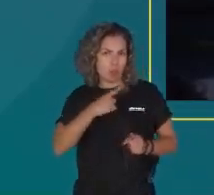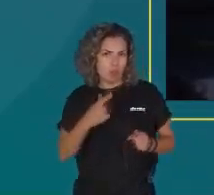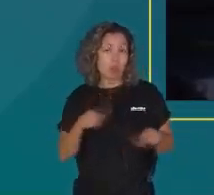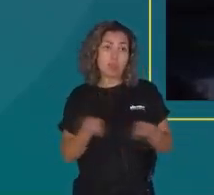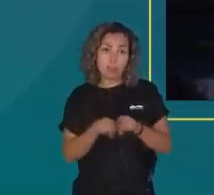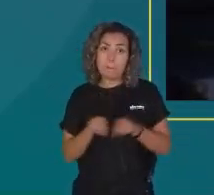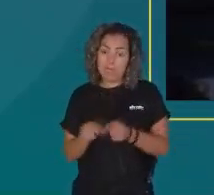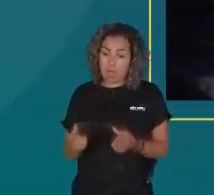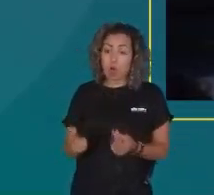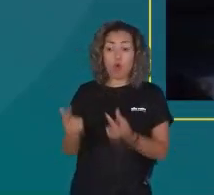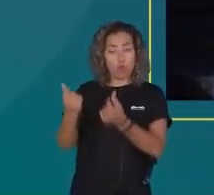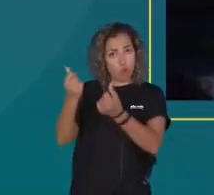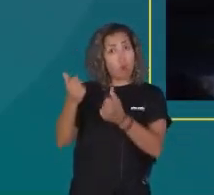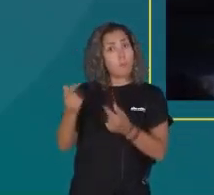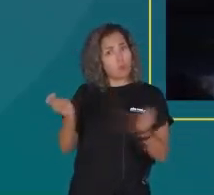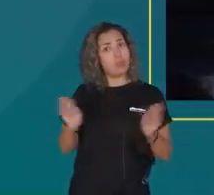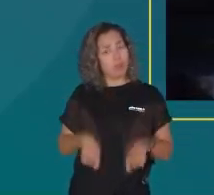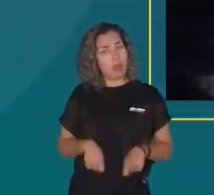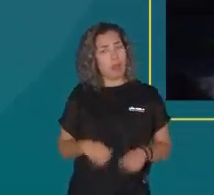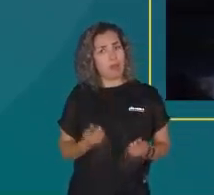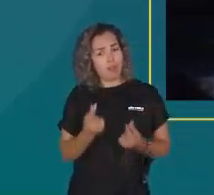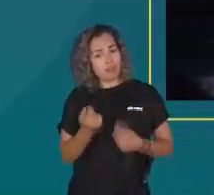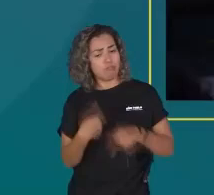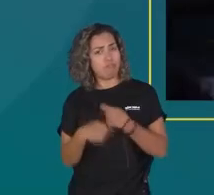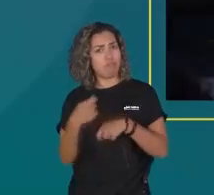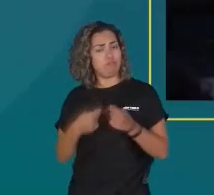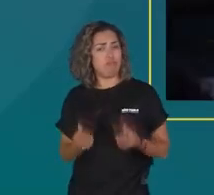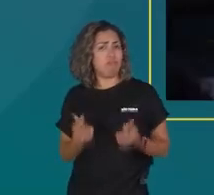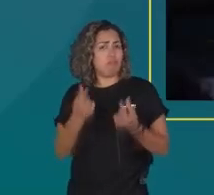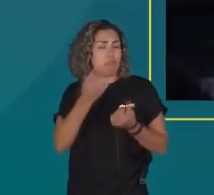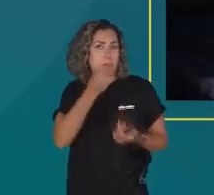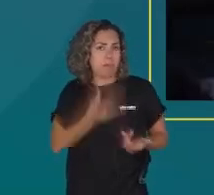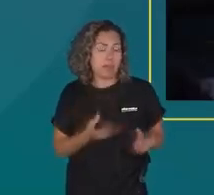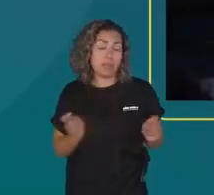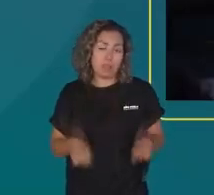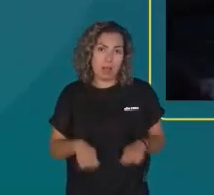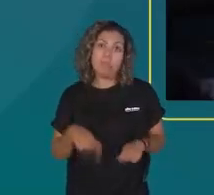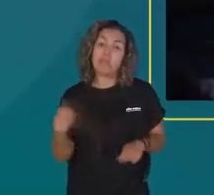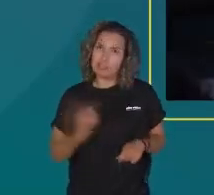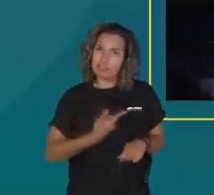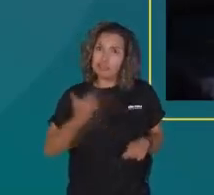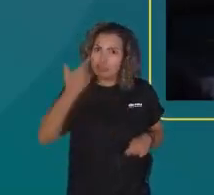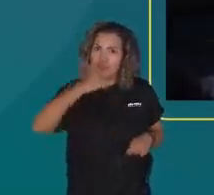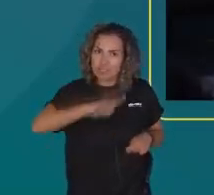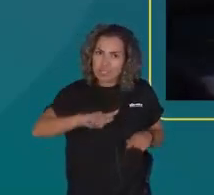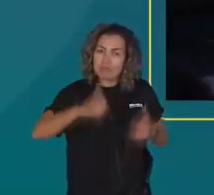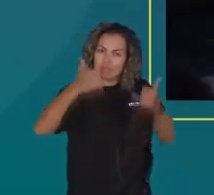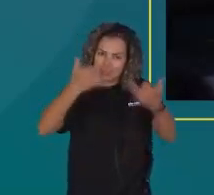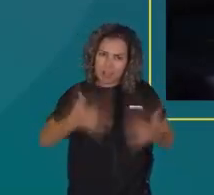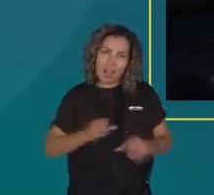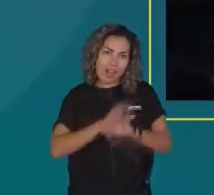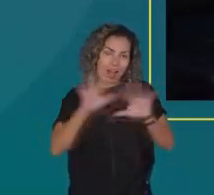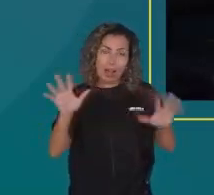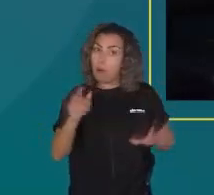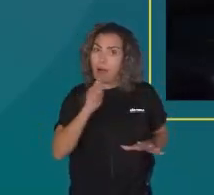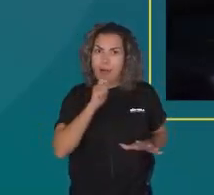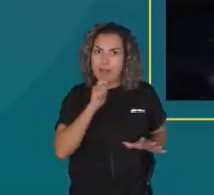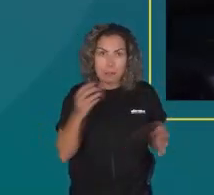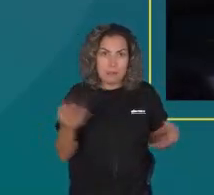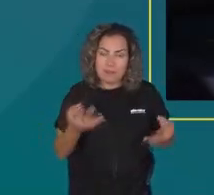as well. So I think we kind of managed that pretty well. It's not over. We still have to fight in our cities,